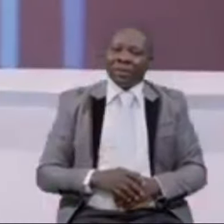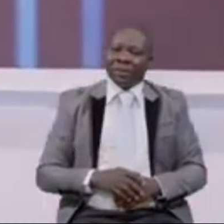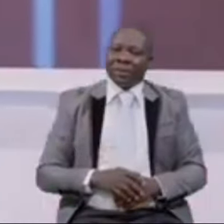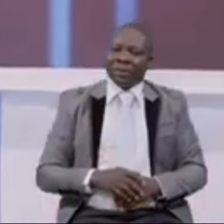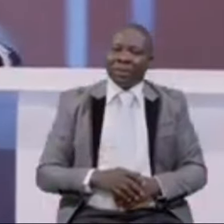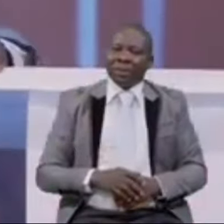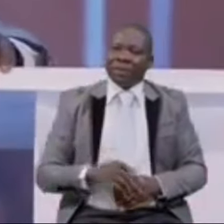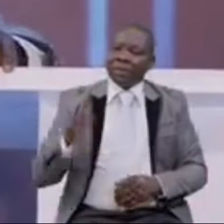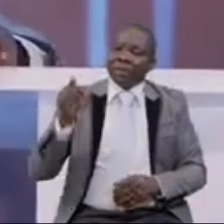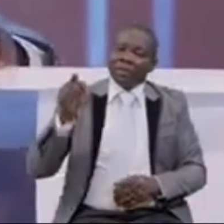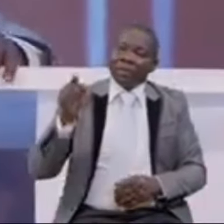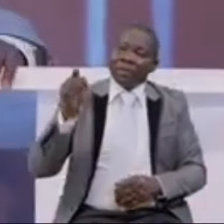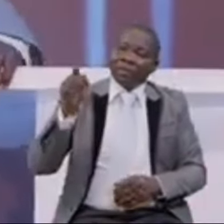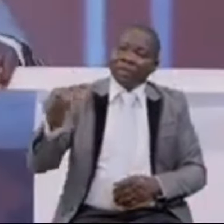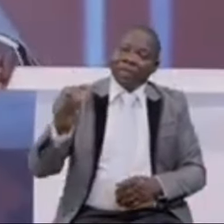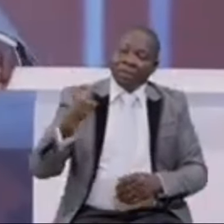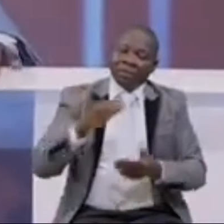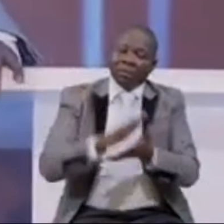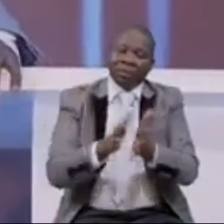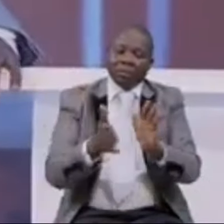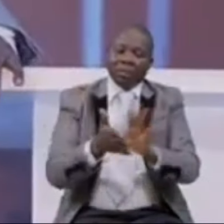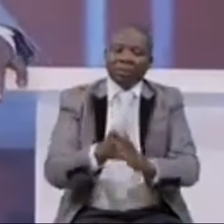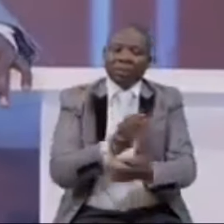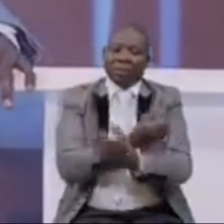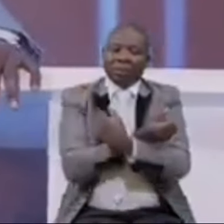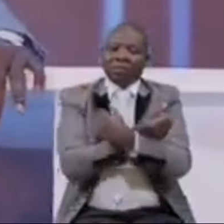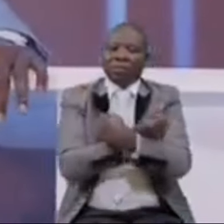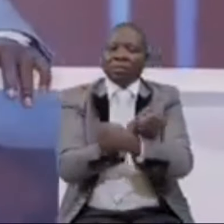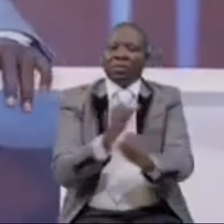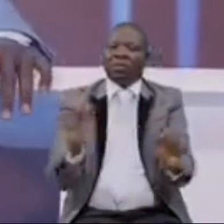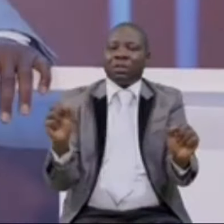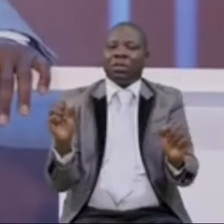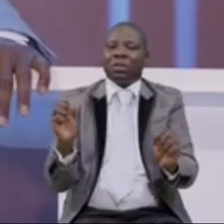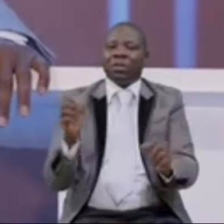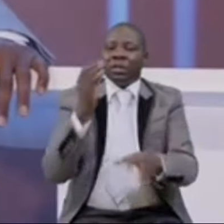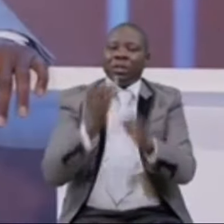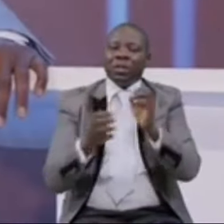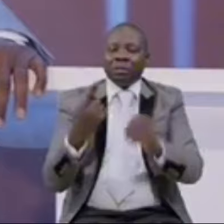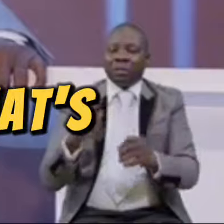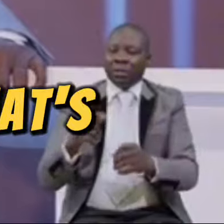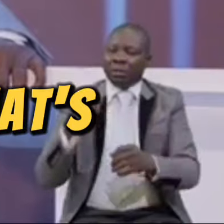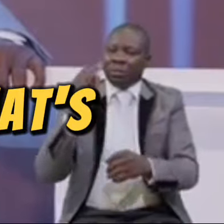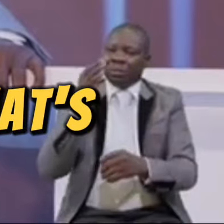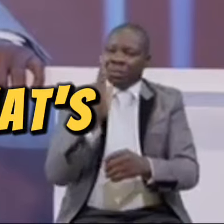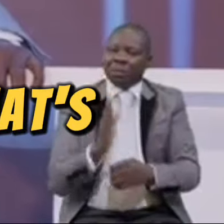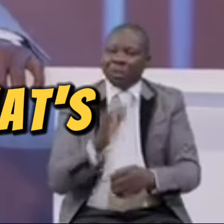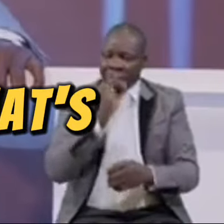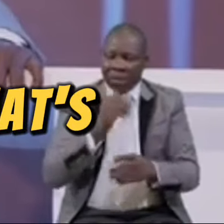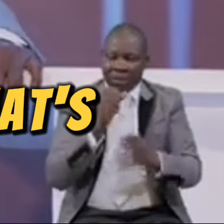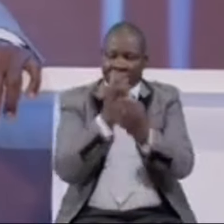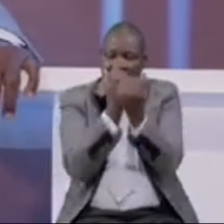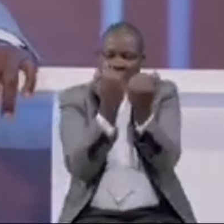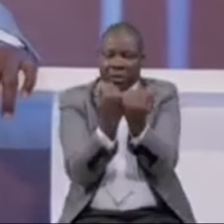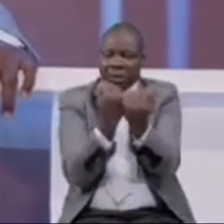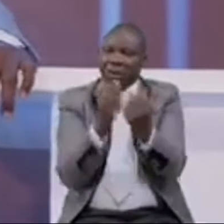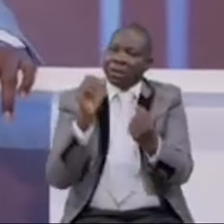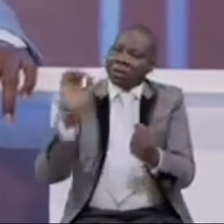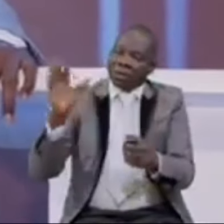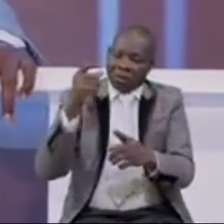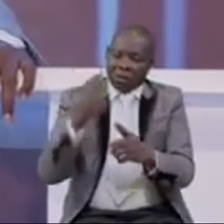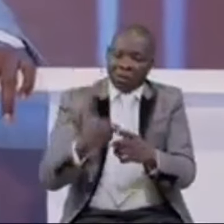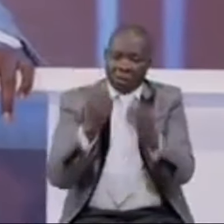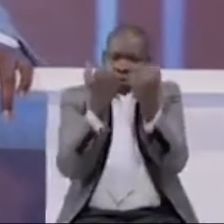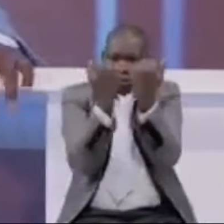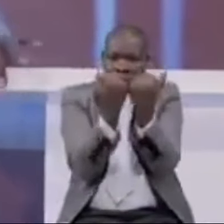was saved. If the preacher is bound, his words are bound, and he